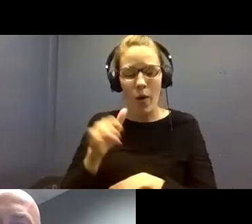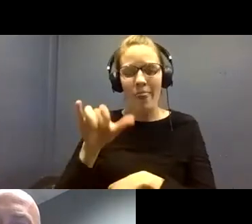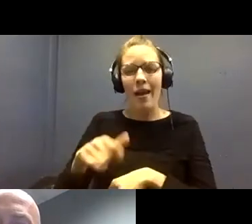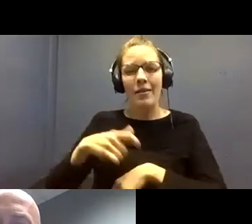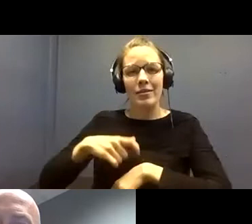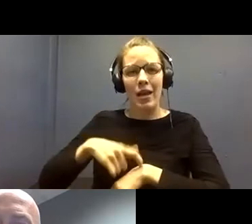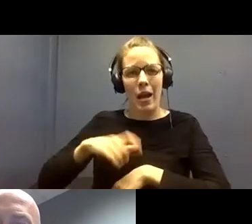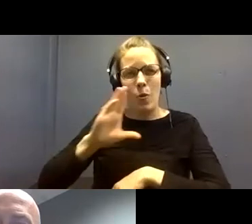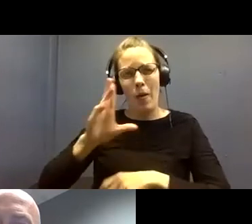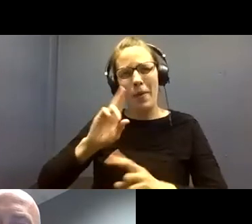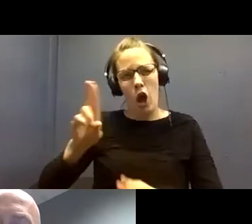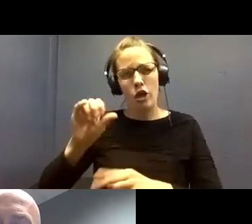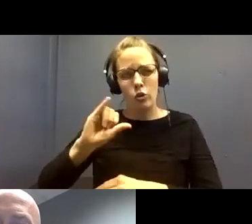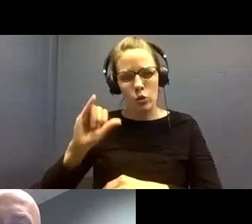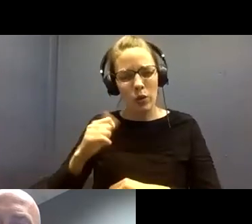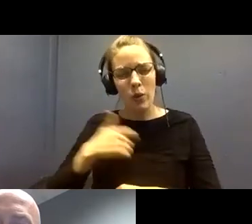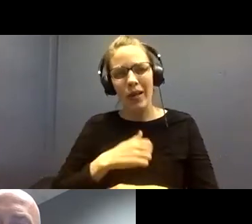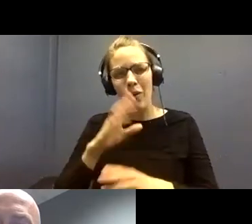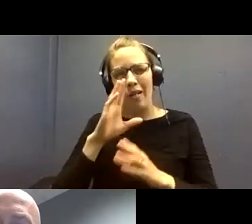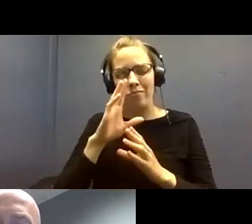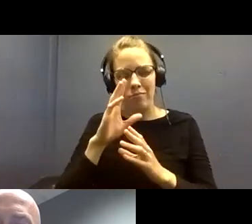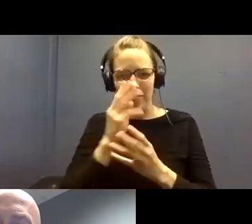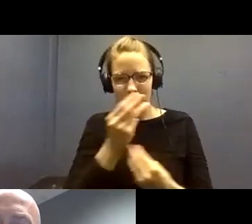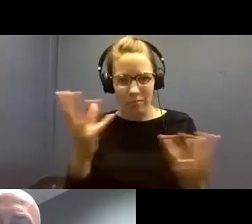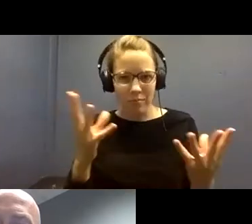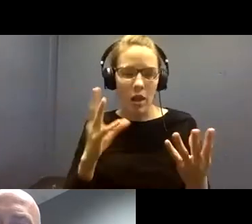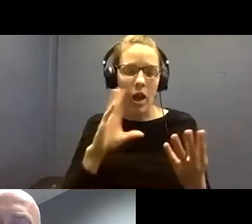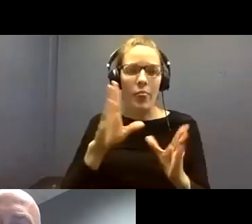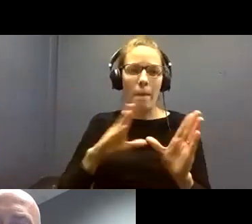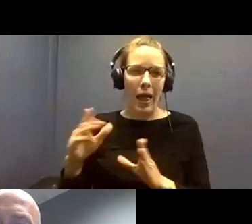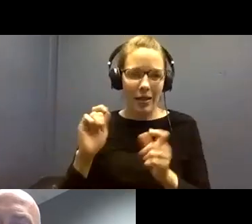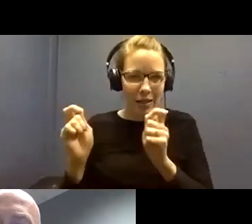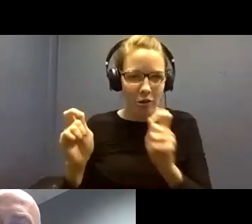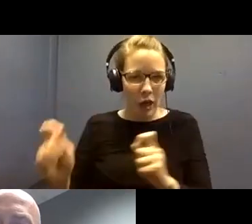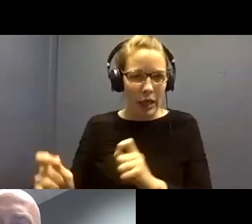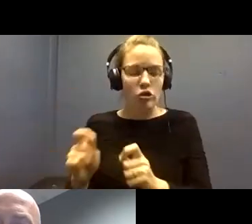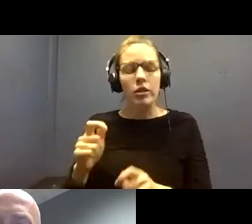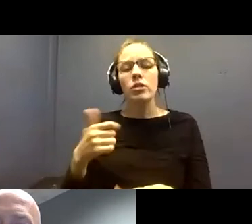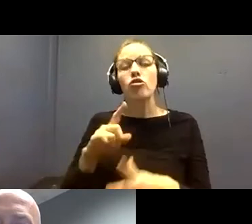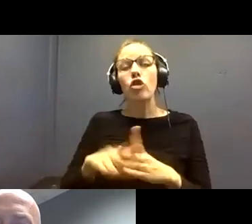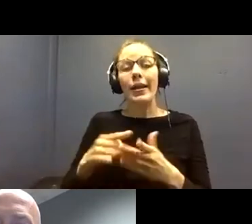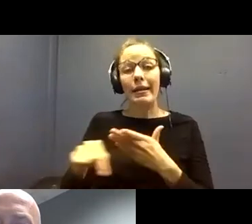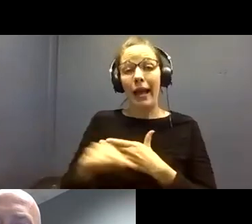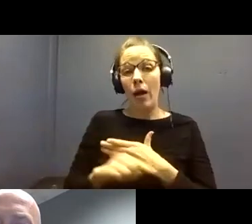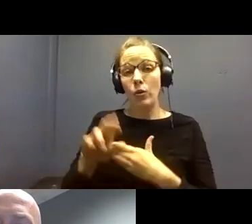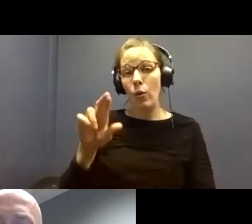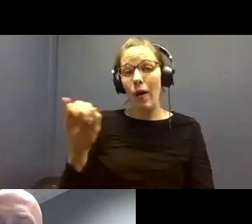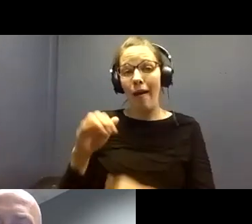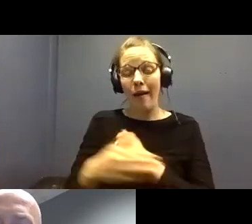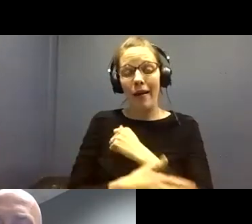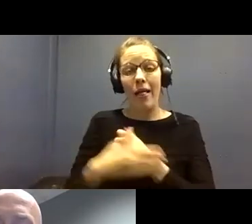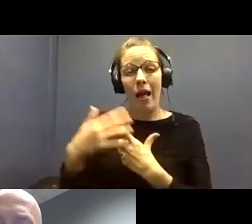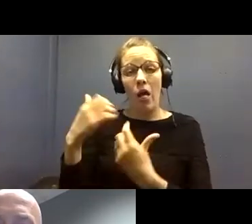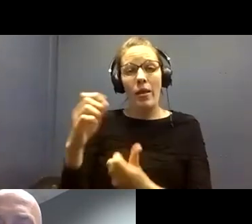also be honored. We will update you on our plans as they evolve. Starting next week, the Rock Island County Health